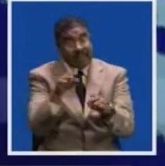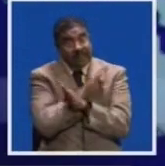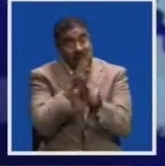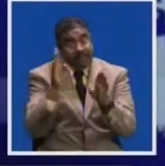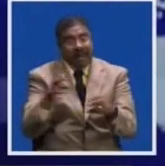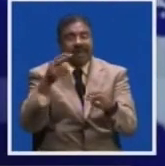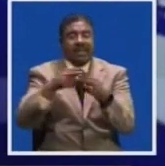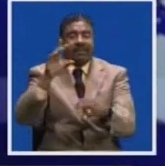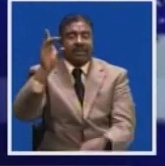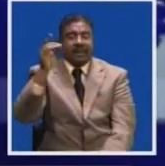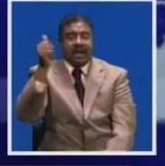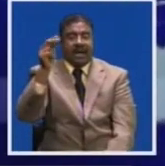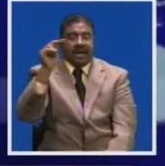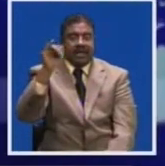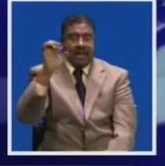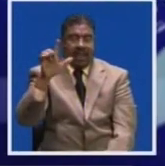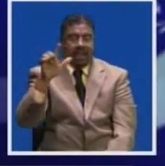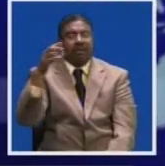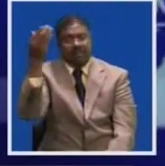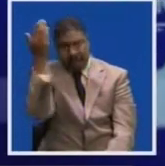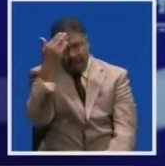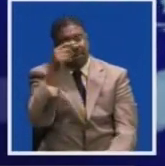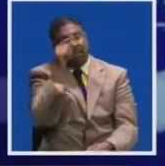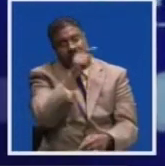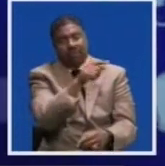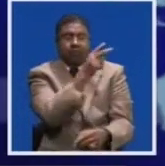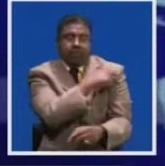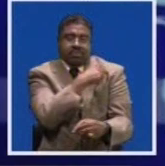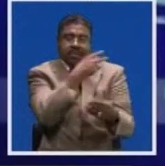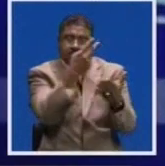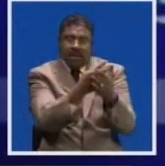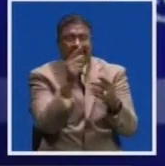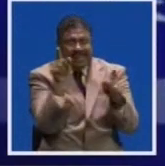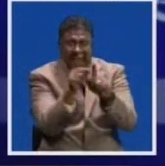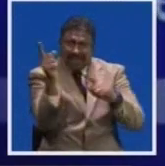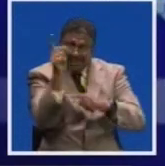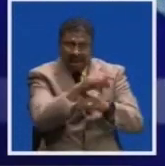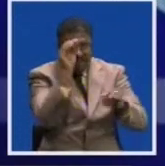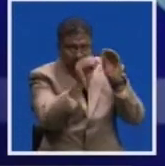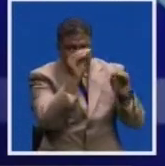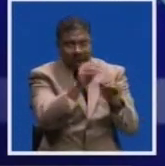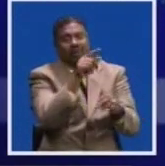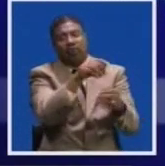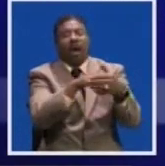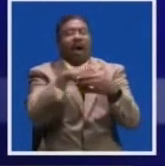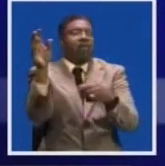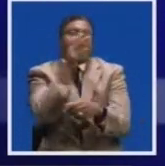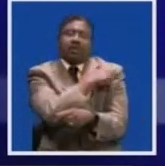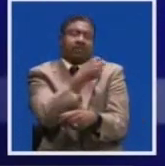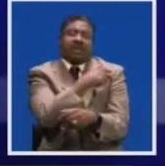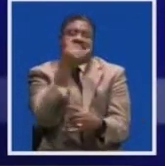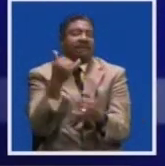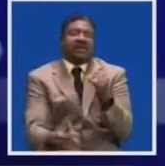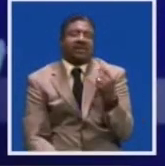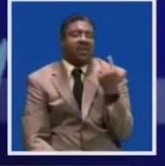officially recorded, and the victim was discharged from Germiston Hospital on the same day after being treated for injuries he